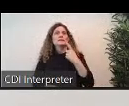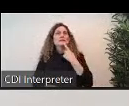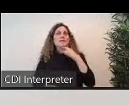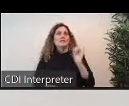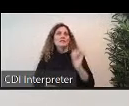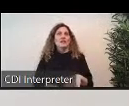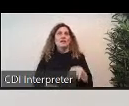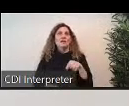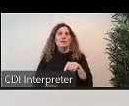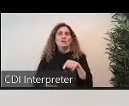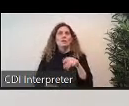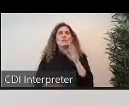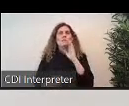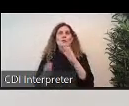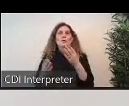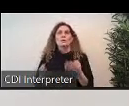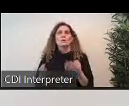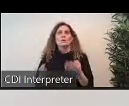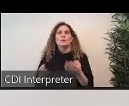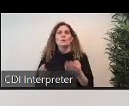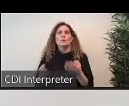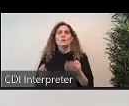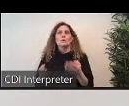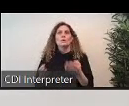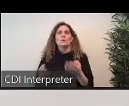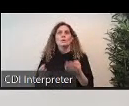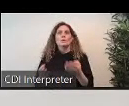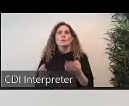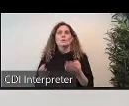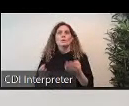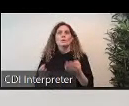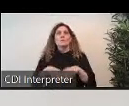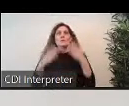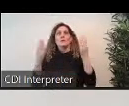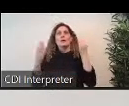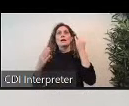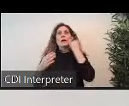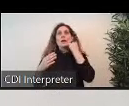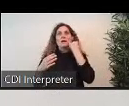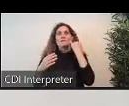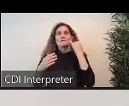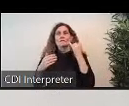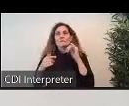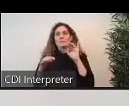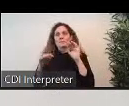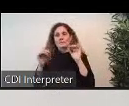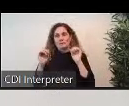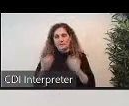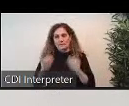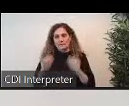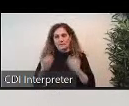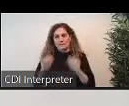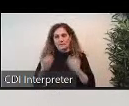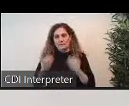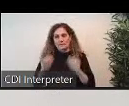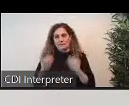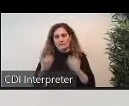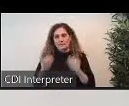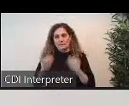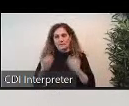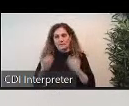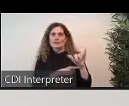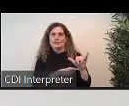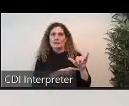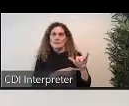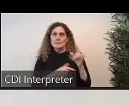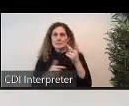can do so safely. So these will certainly be challenging and complex decisions that our districts and our municipalities will continue